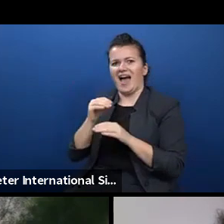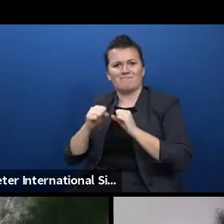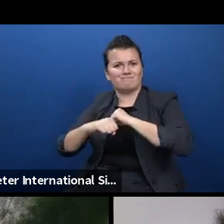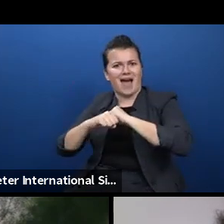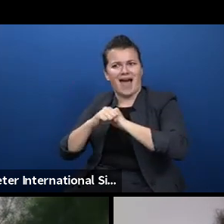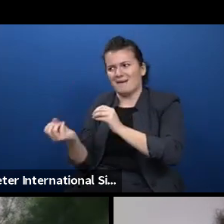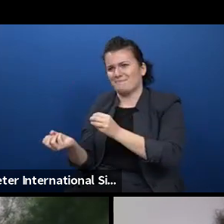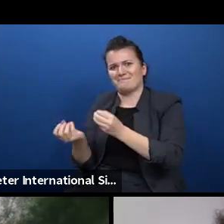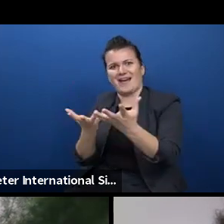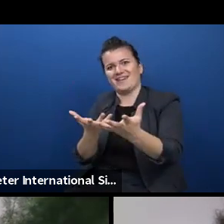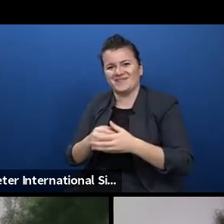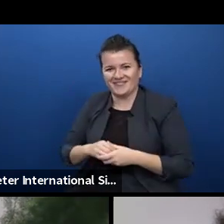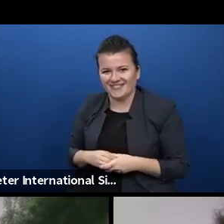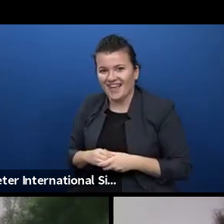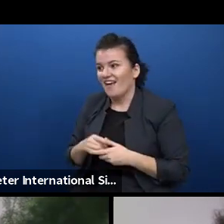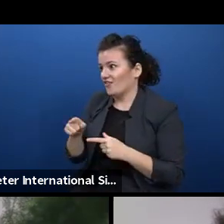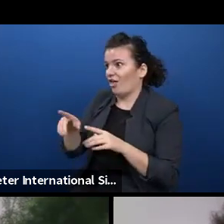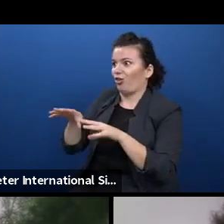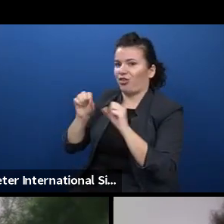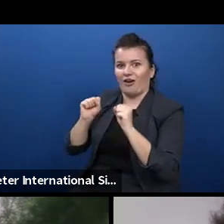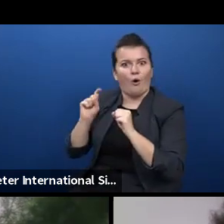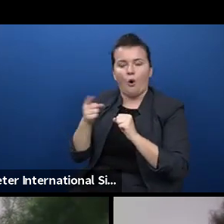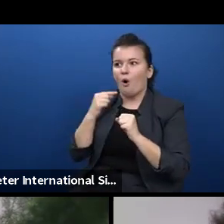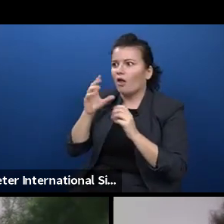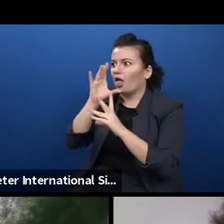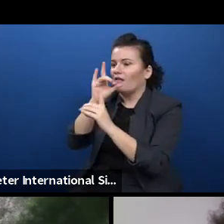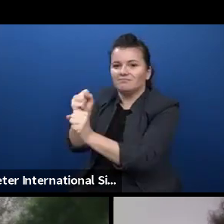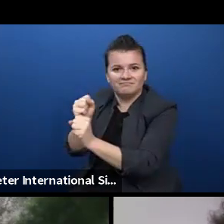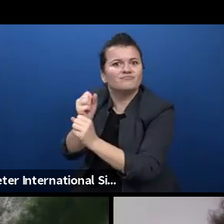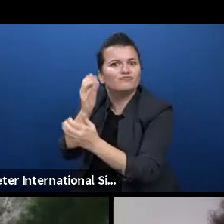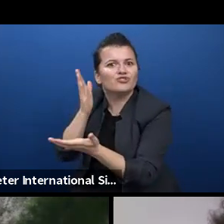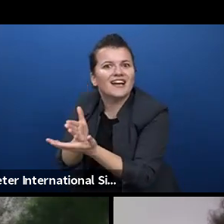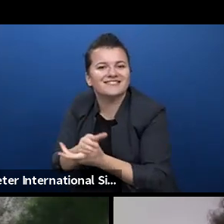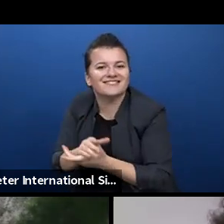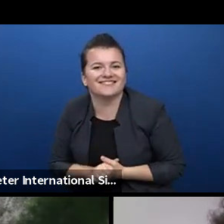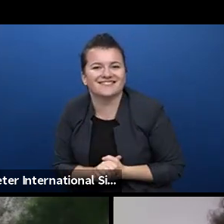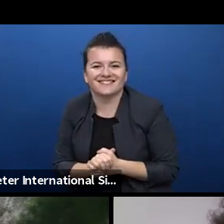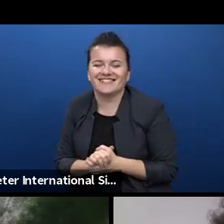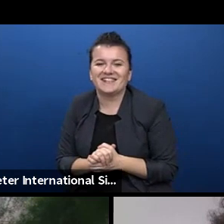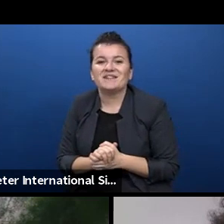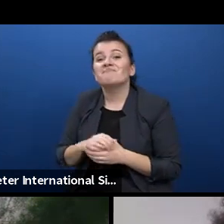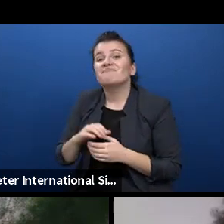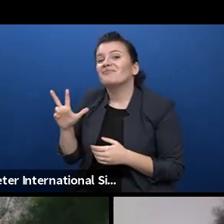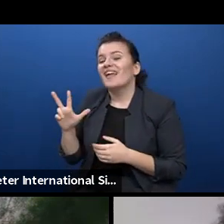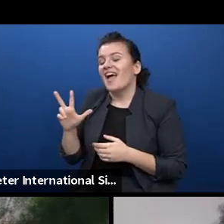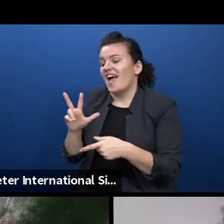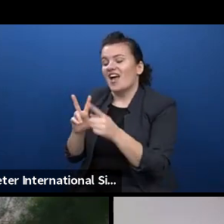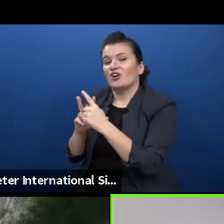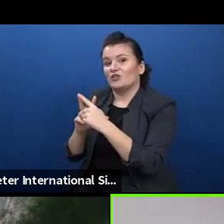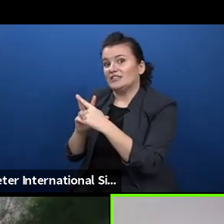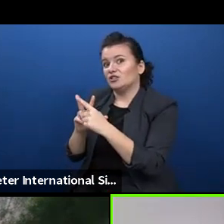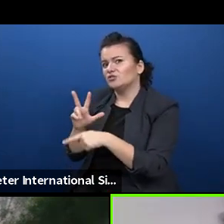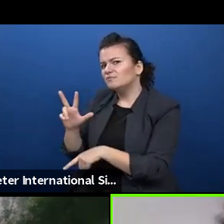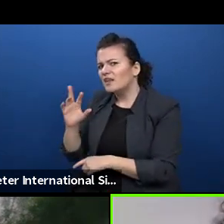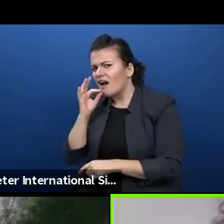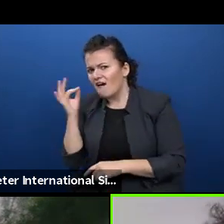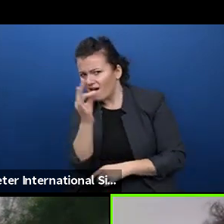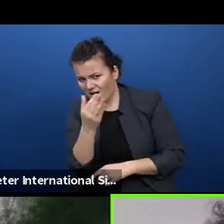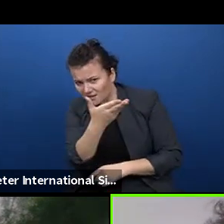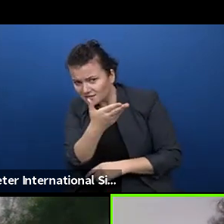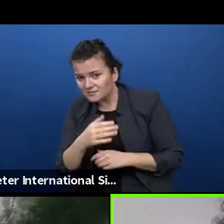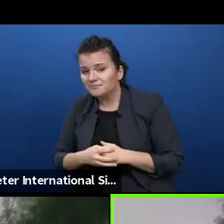Who is not convinced by that, you would say, but Christos, you have a question, nevertheless. A little question. I'd like